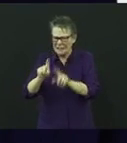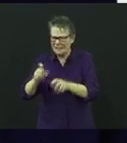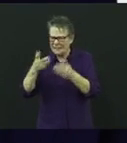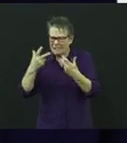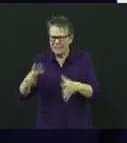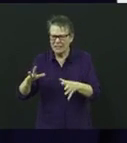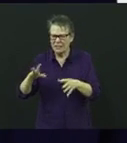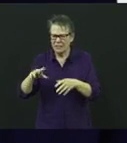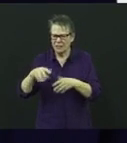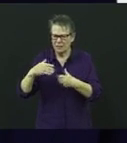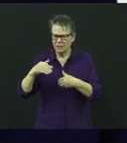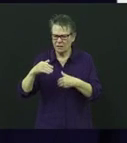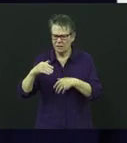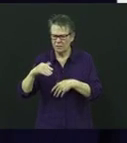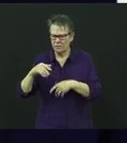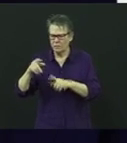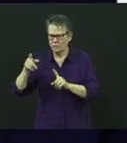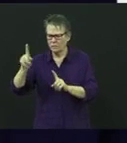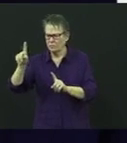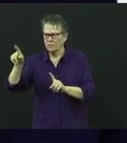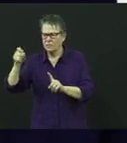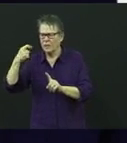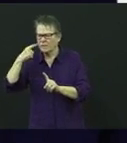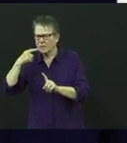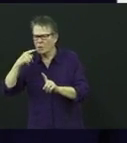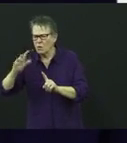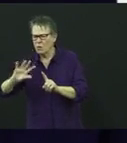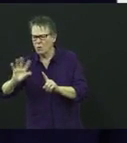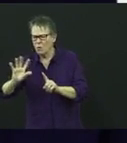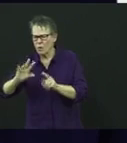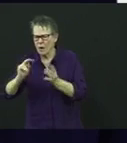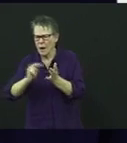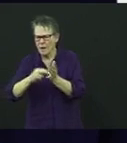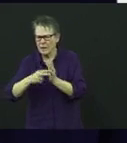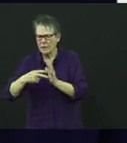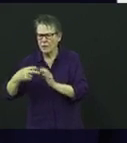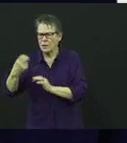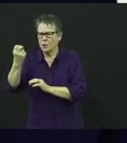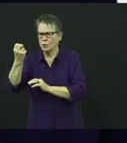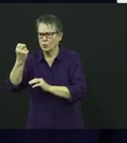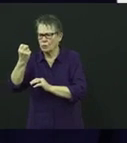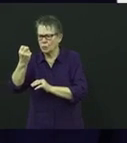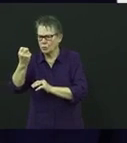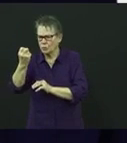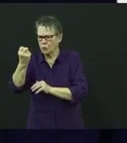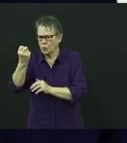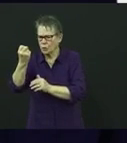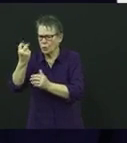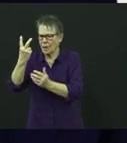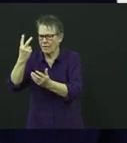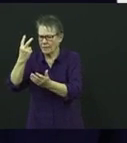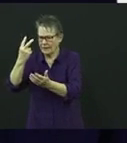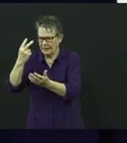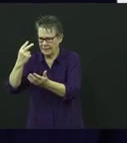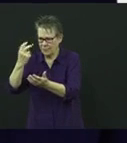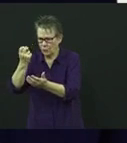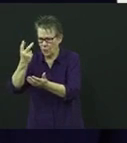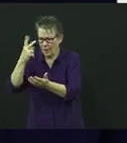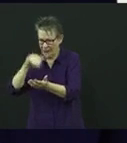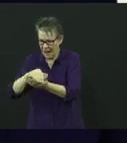overall positivity rate is 27%. That's a really important rate. It tells us how many tests we've